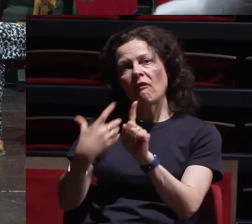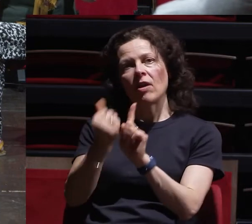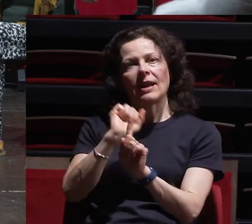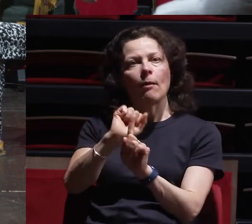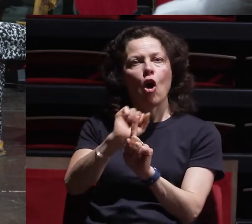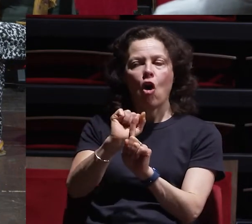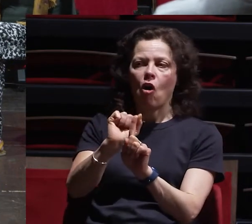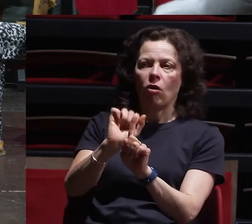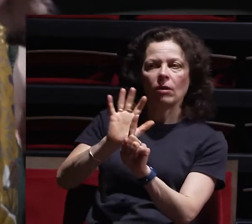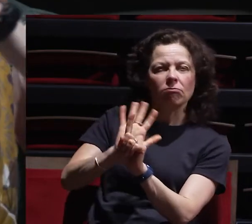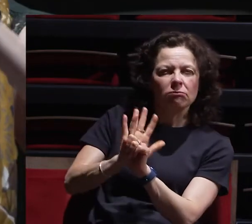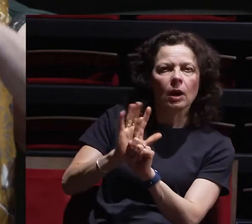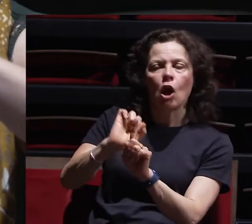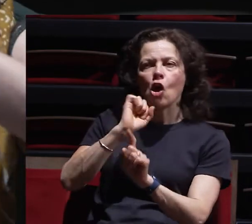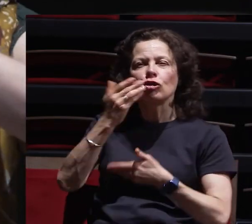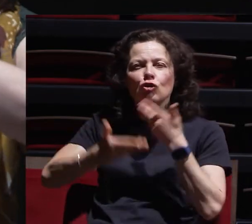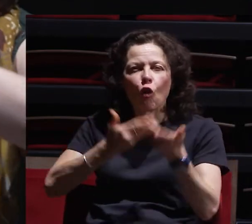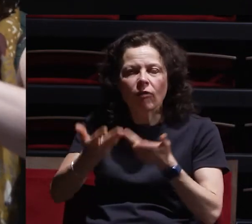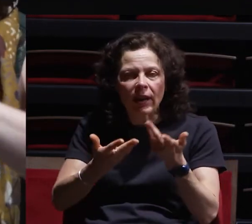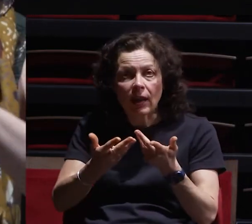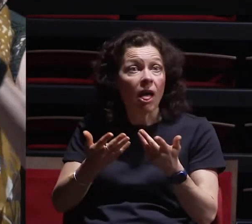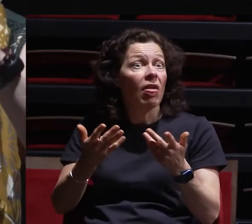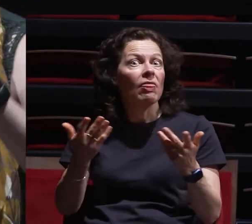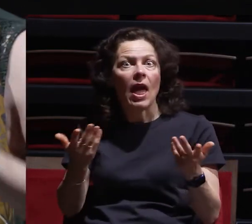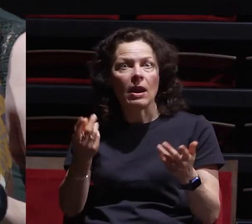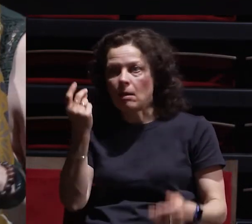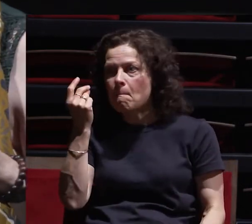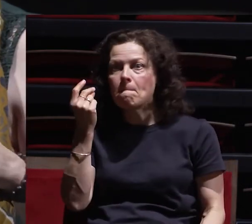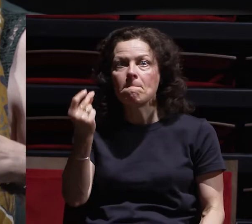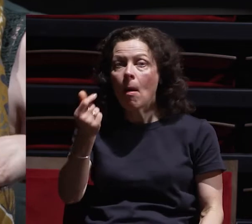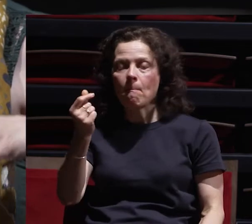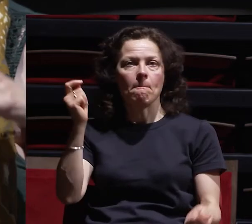this lady, so we're going to find out about her story, find out a little bit